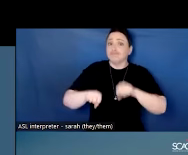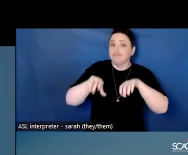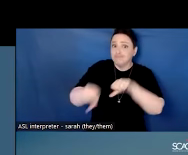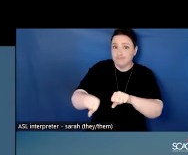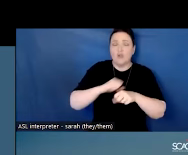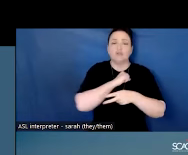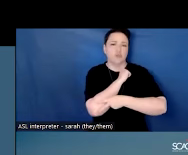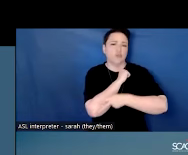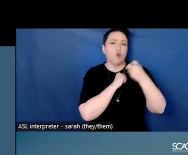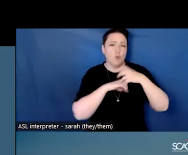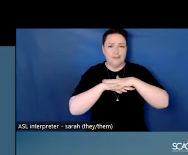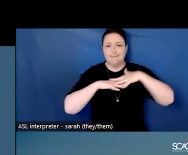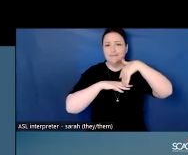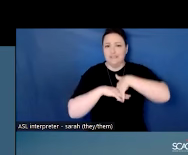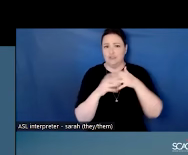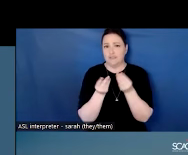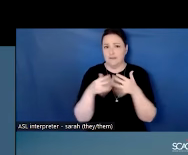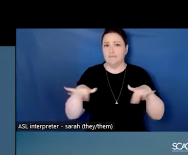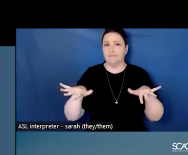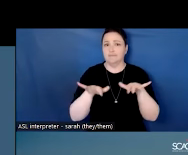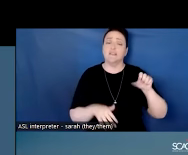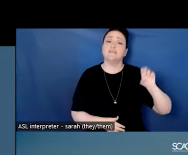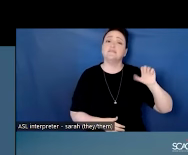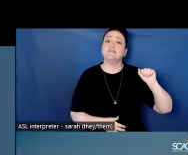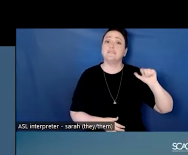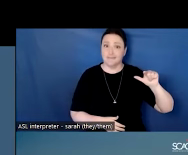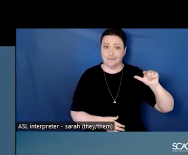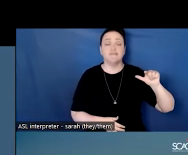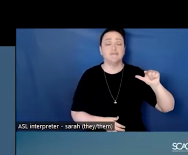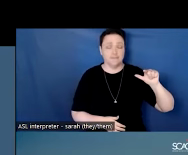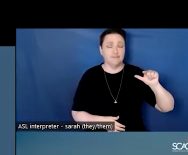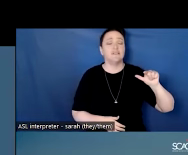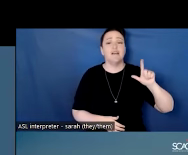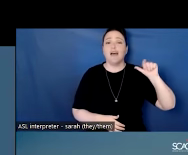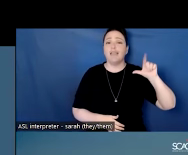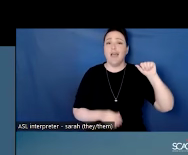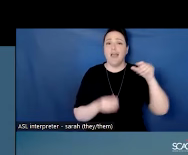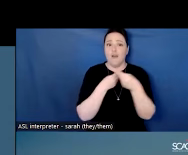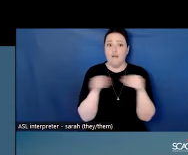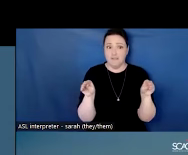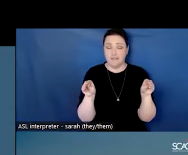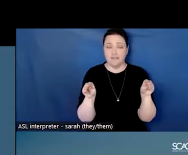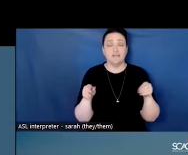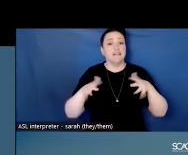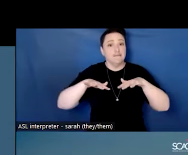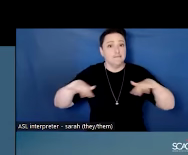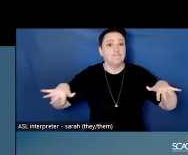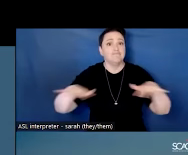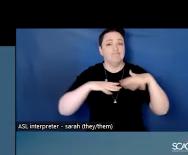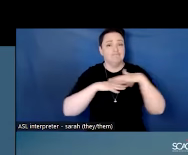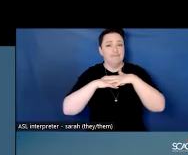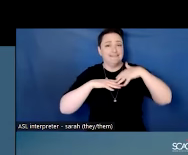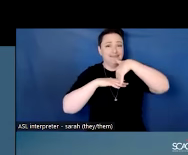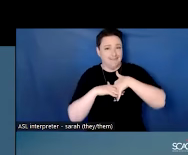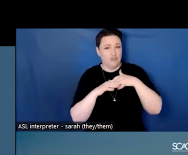land. SCAG's LA office sits, and I'm currently sitting on the land of the Chumash, Tongva, and Kizh people.